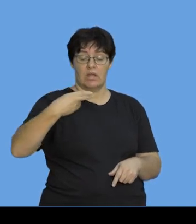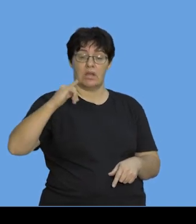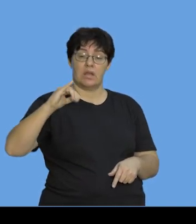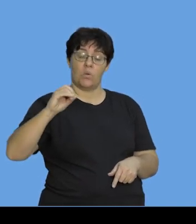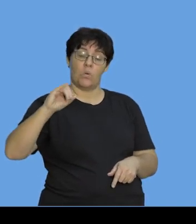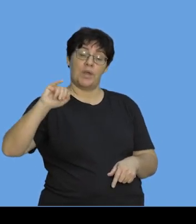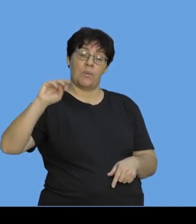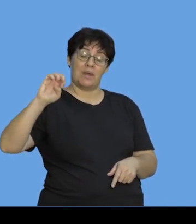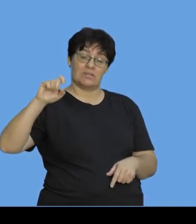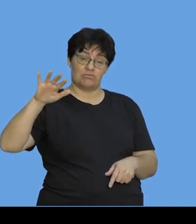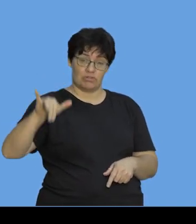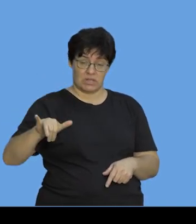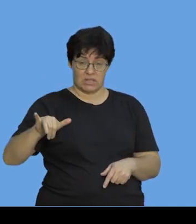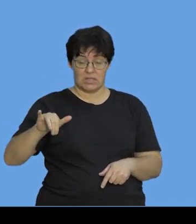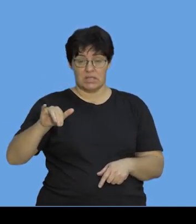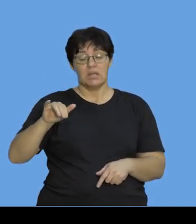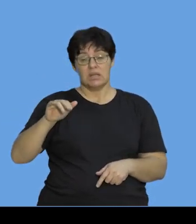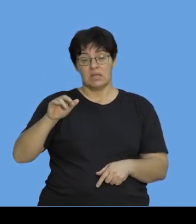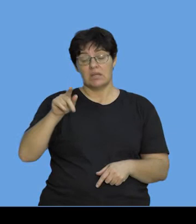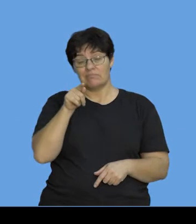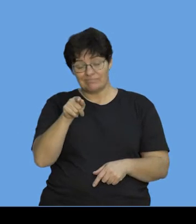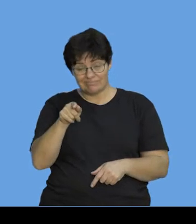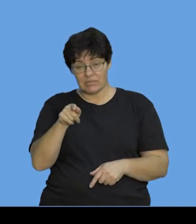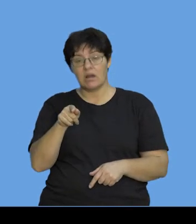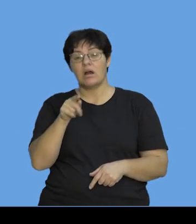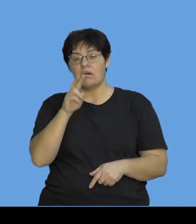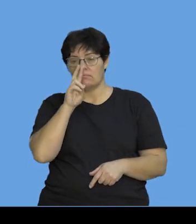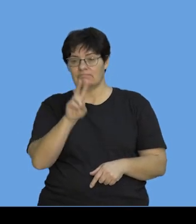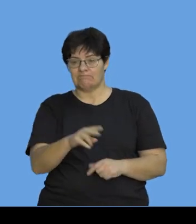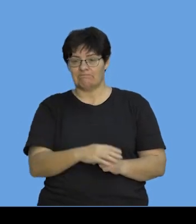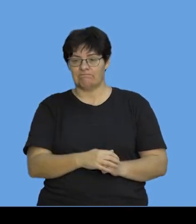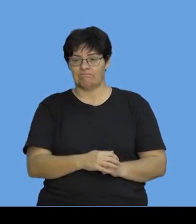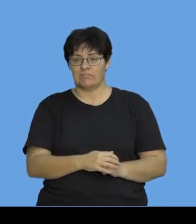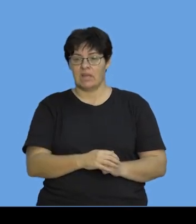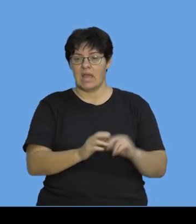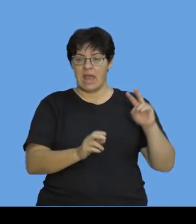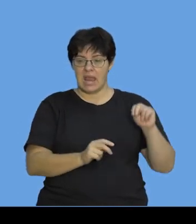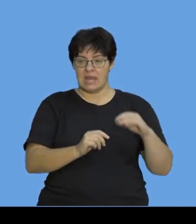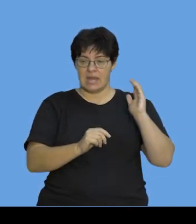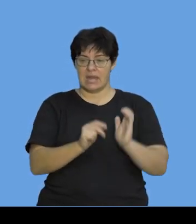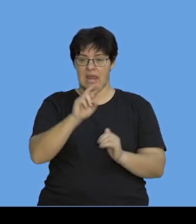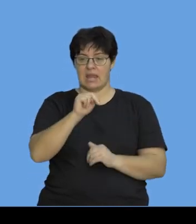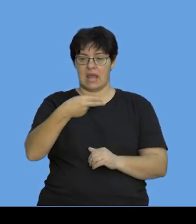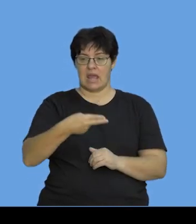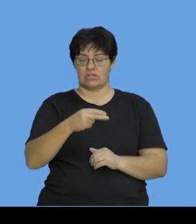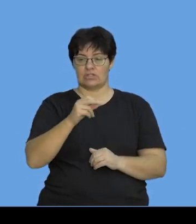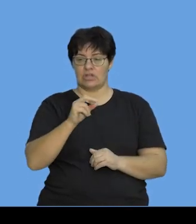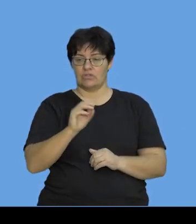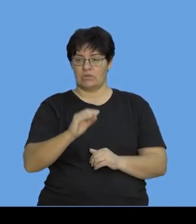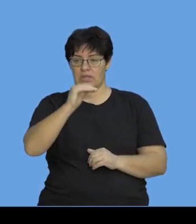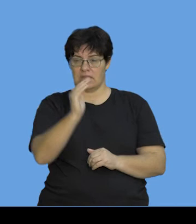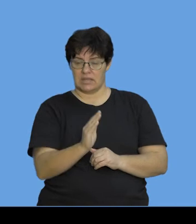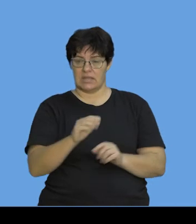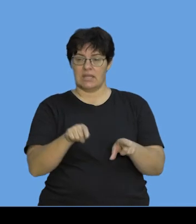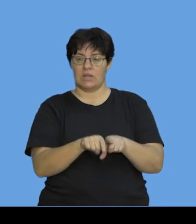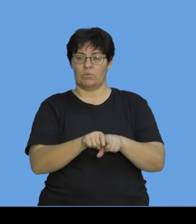this case, okay, will be equals to 2 multiplied by the number of moles of nitrogen, which is